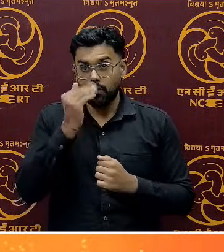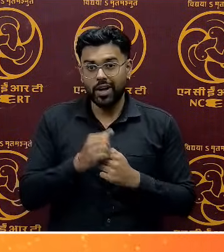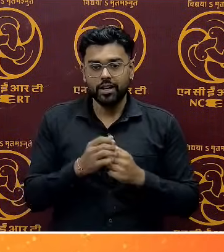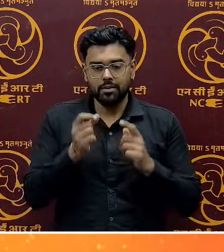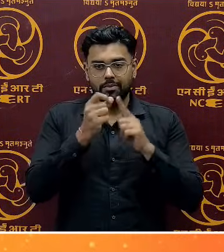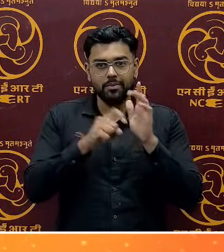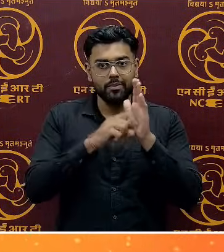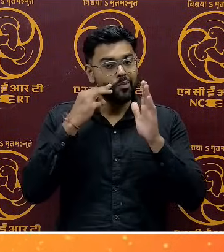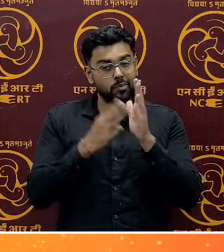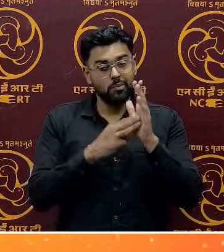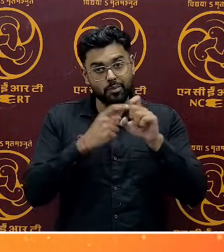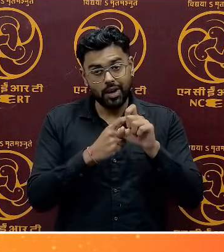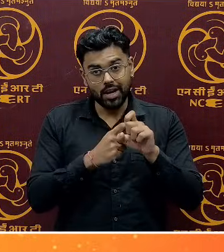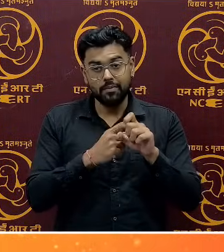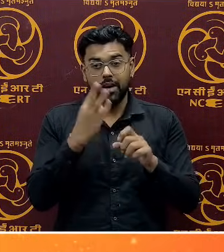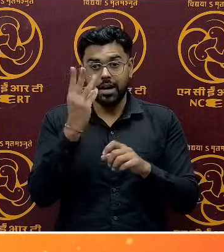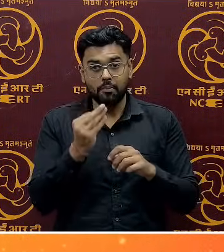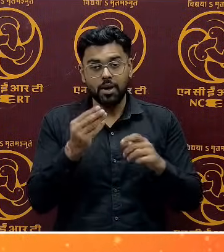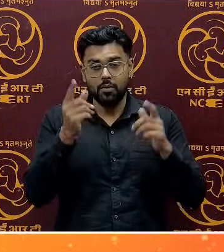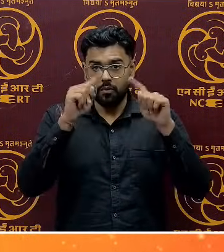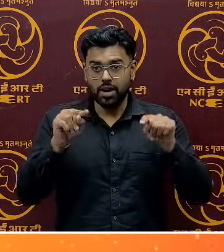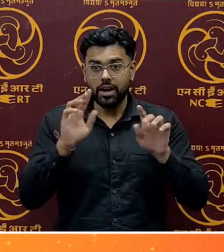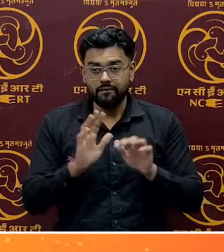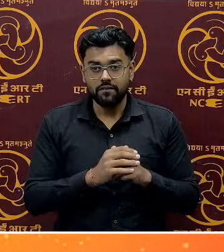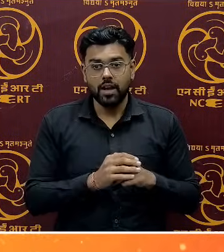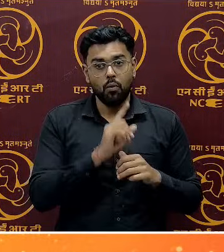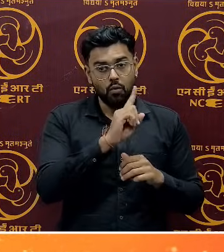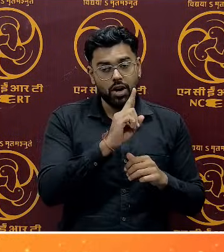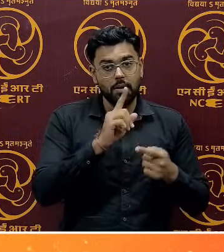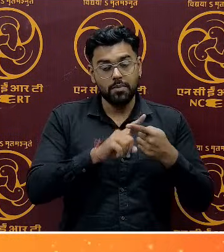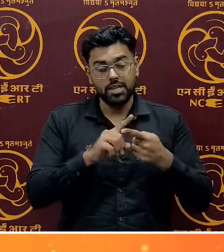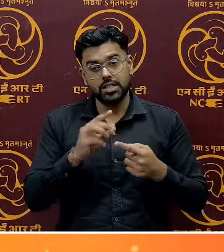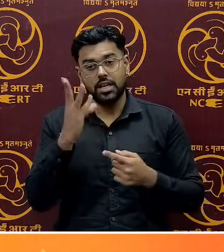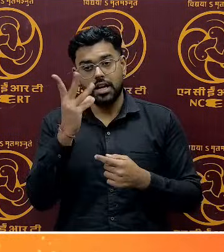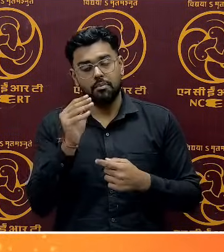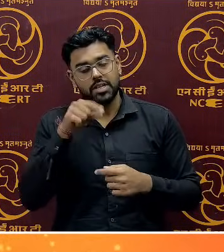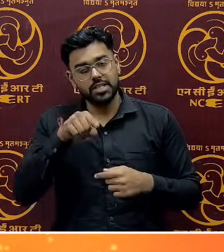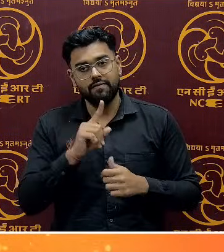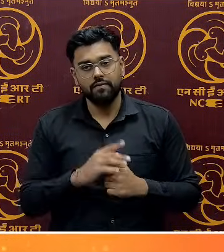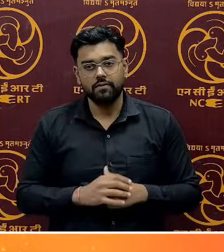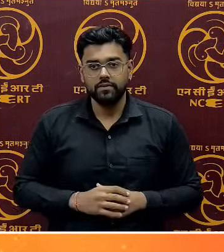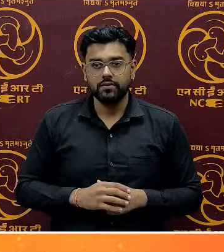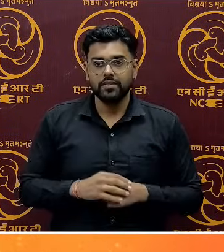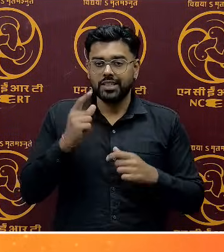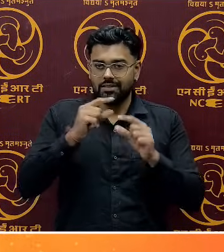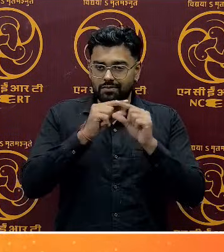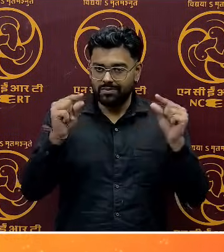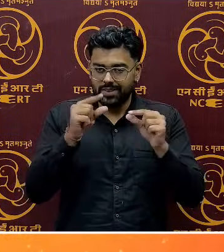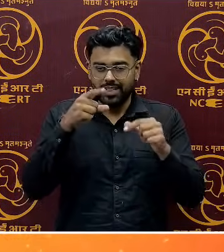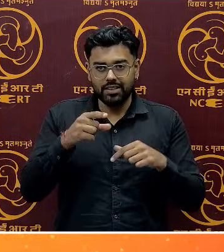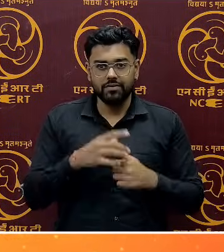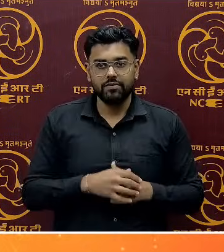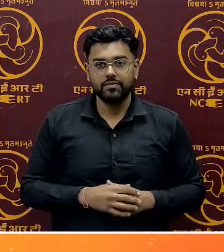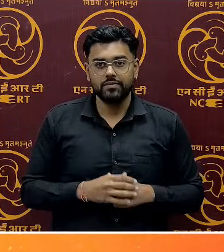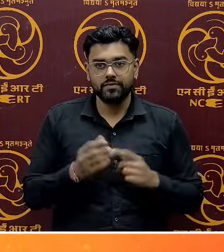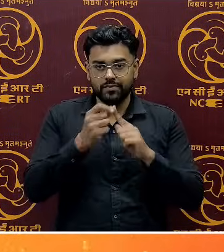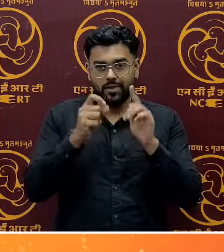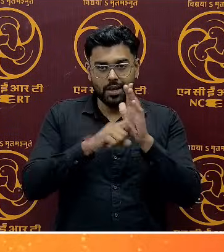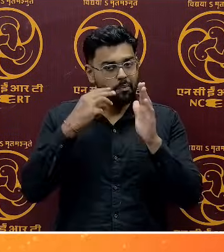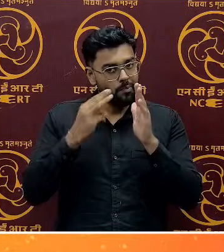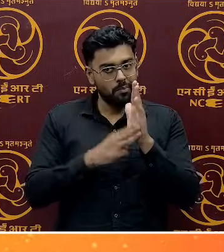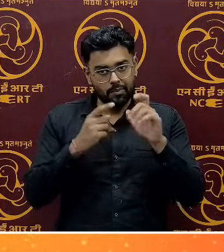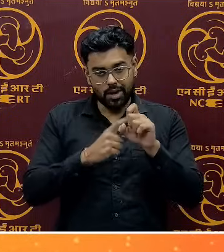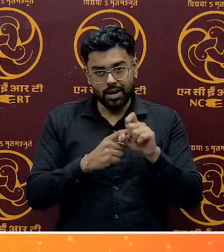two factors, one and the number itself. Of course. This is by the definition itself. Yeah. Prime number has